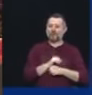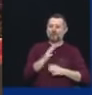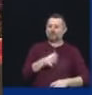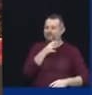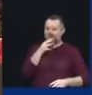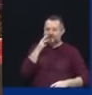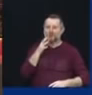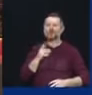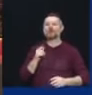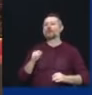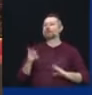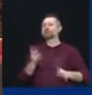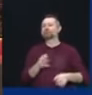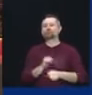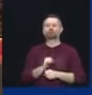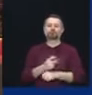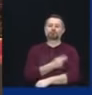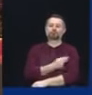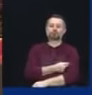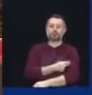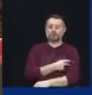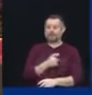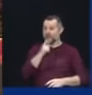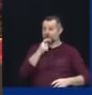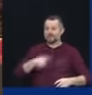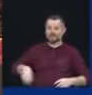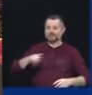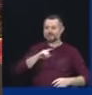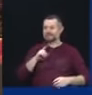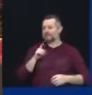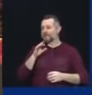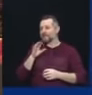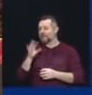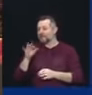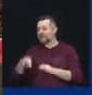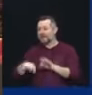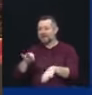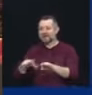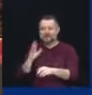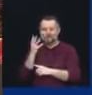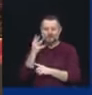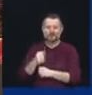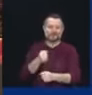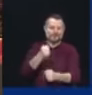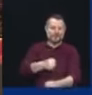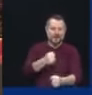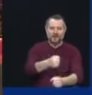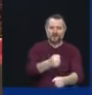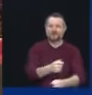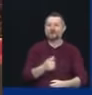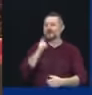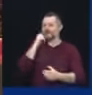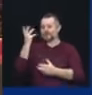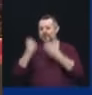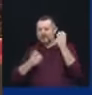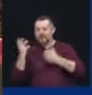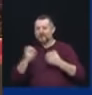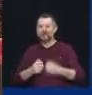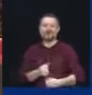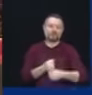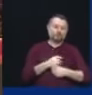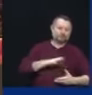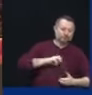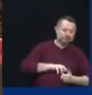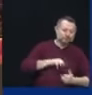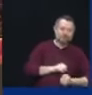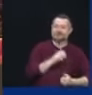So that includes people who are planting trees, picking apples, making cider, and also selling it to drinkers. So making sure